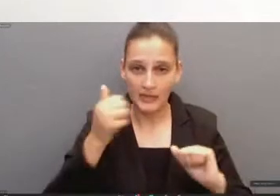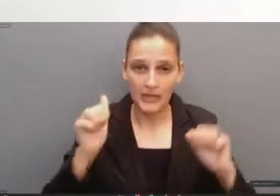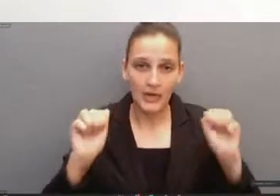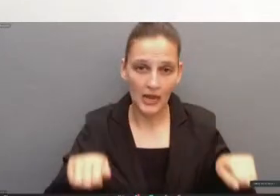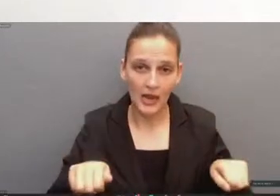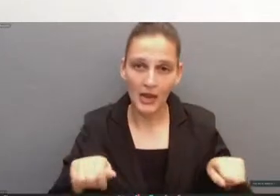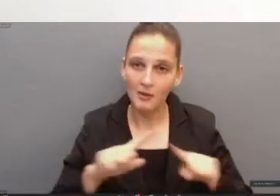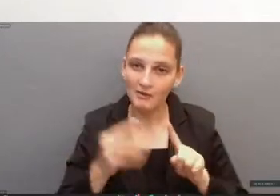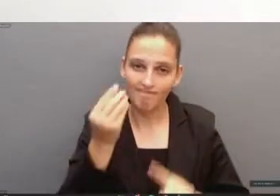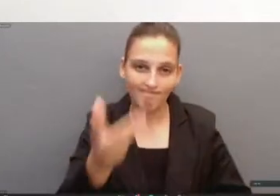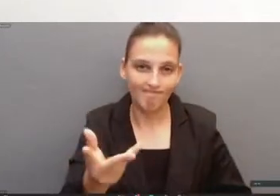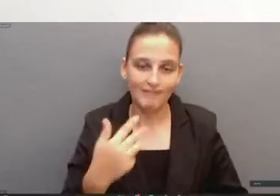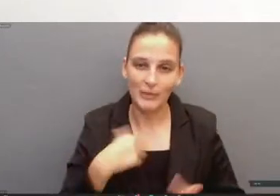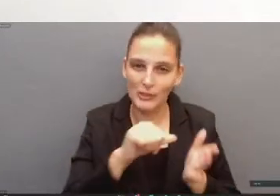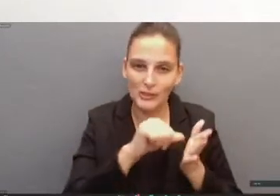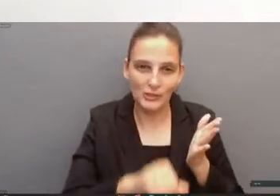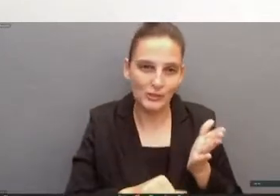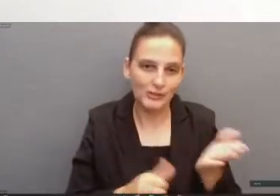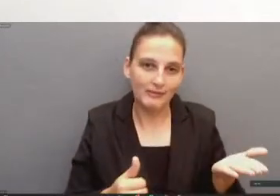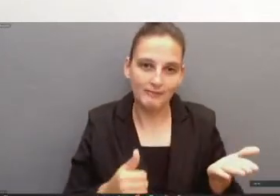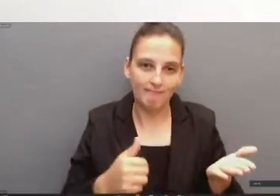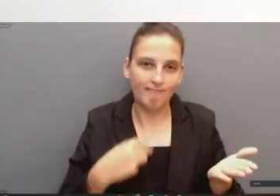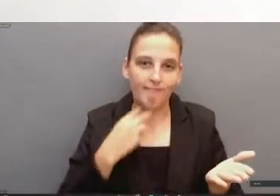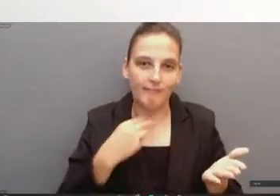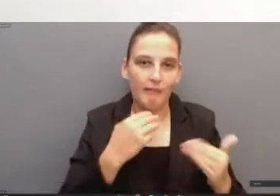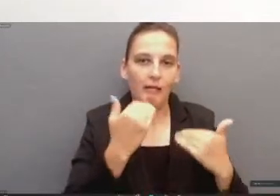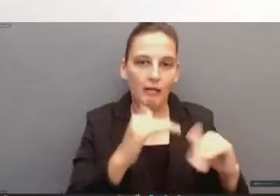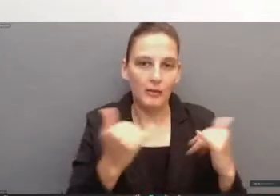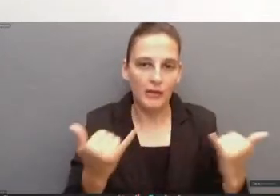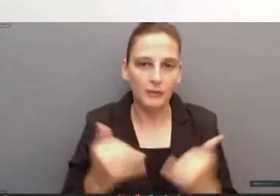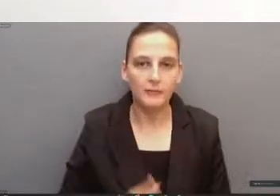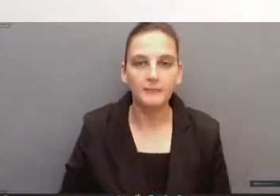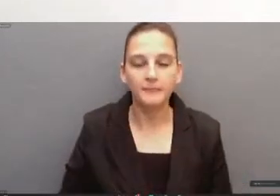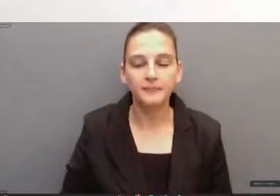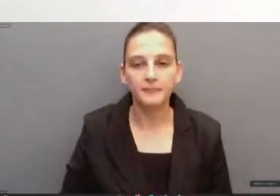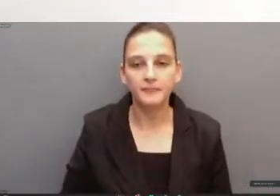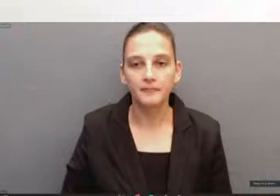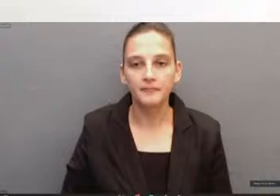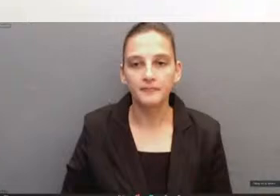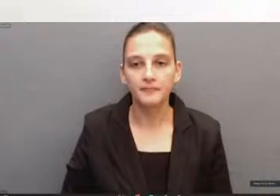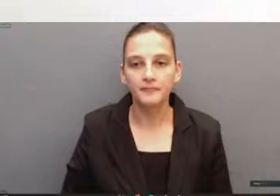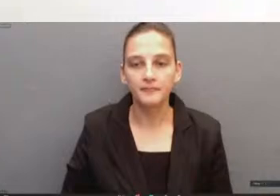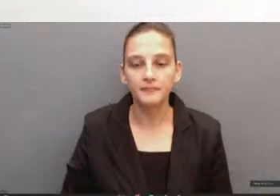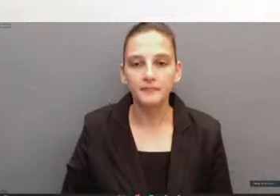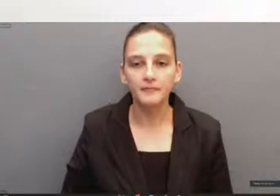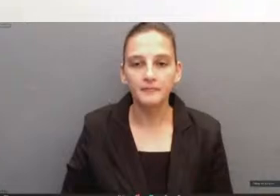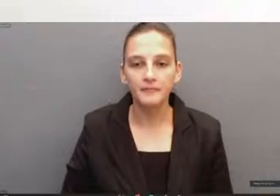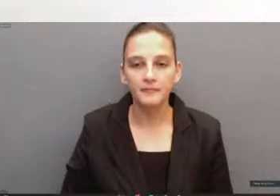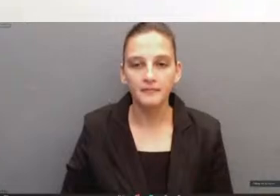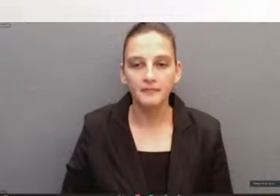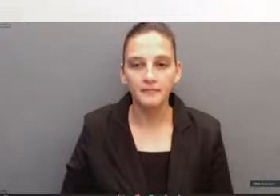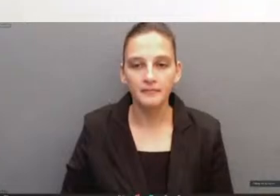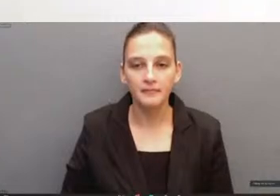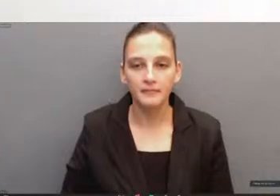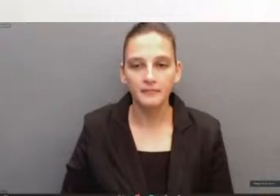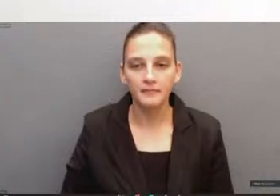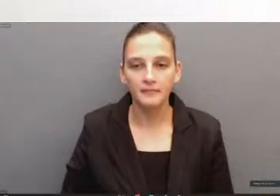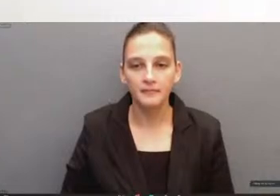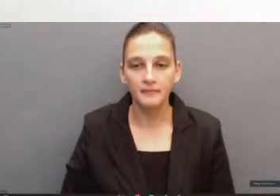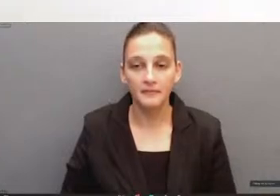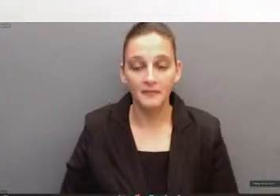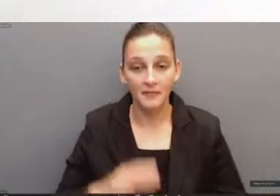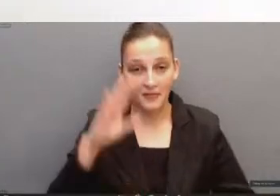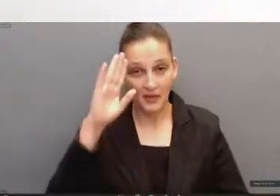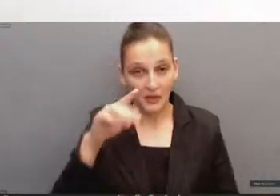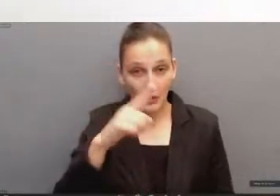just a physical limitation that I have right now. I think too that I know that this committee has